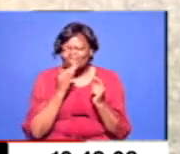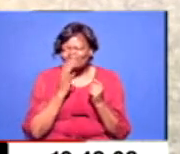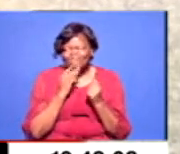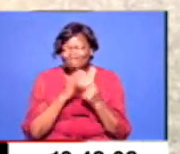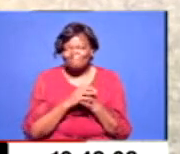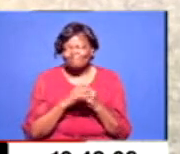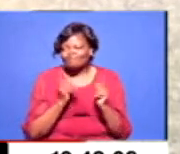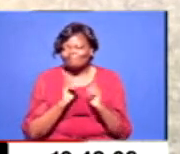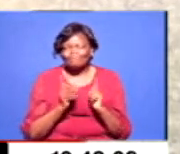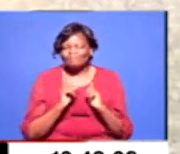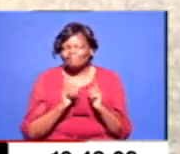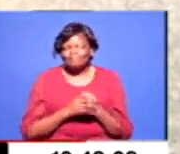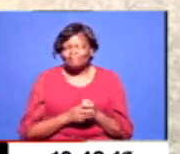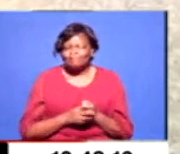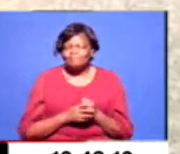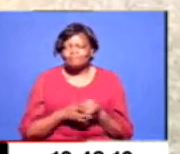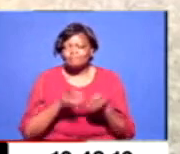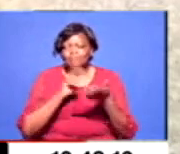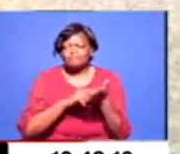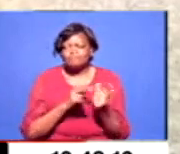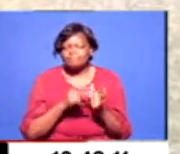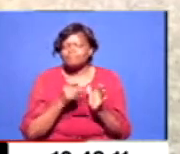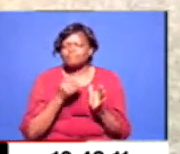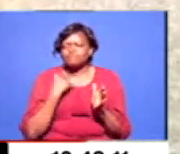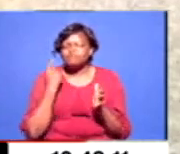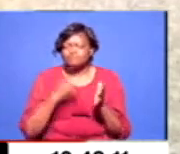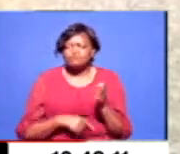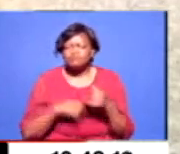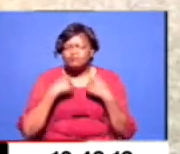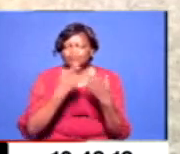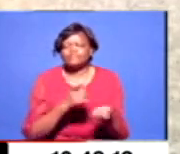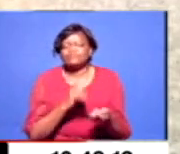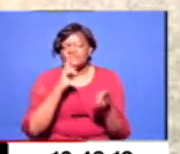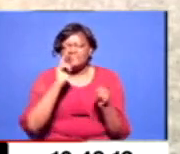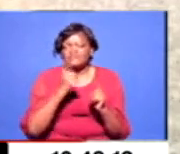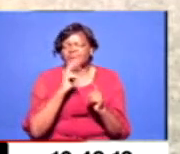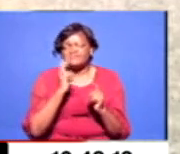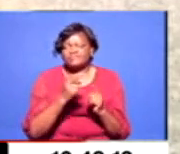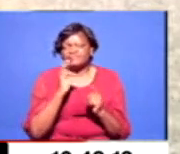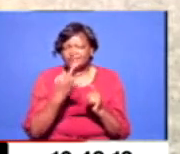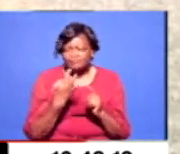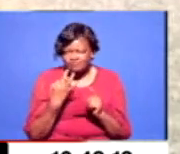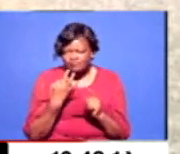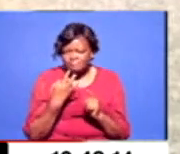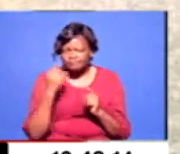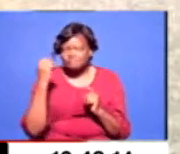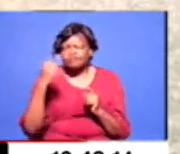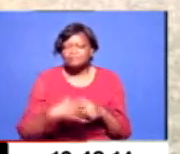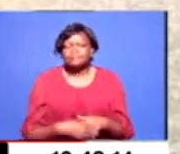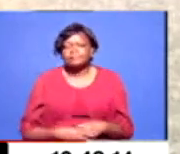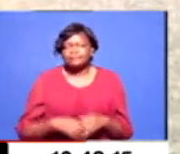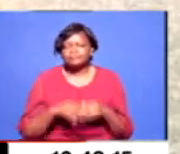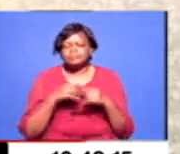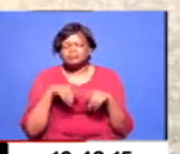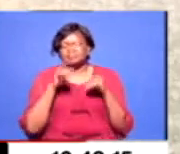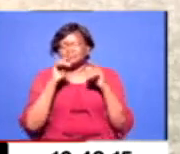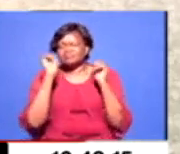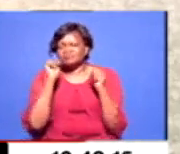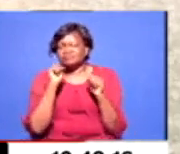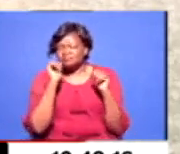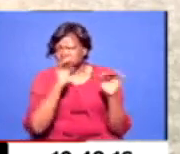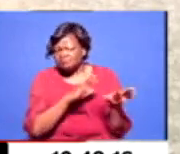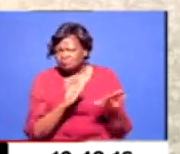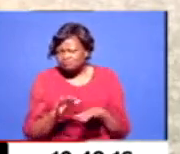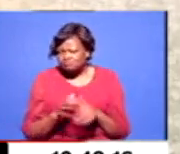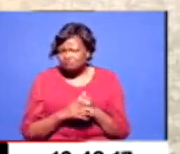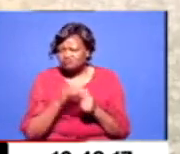will happen the third month? That is our question. If we give it the first and the second month, what will happen the third month? Is she going back to the border